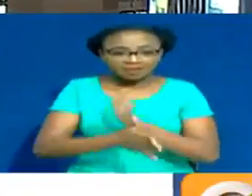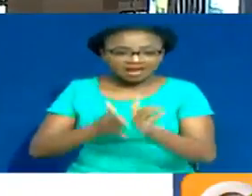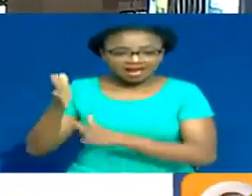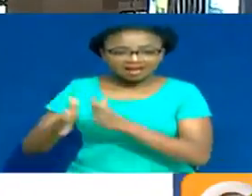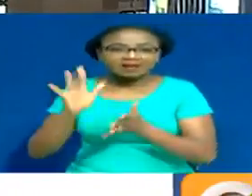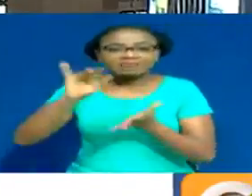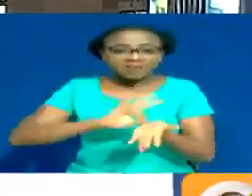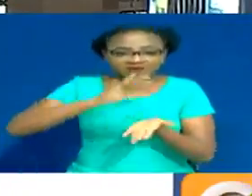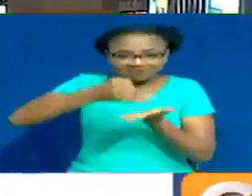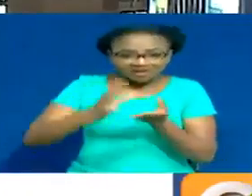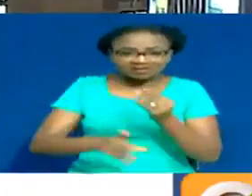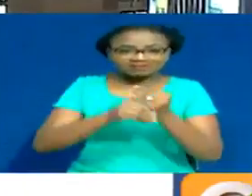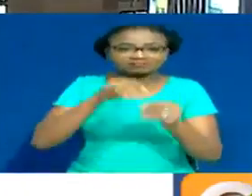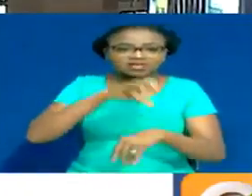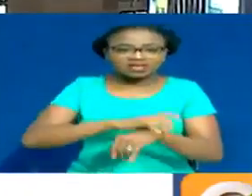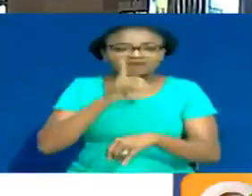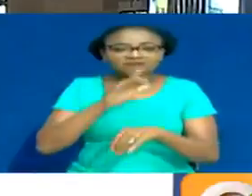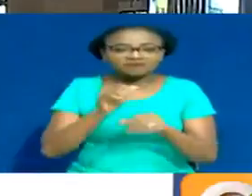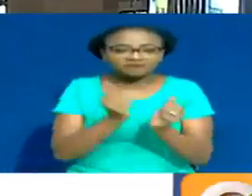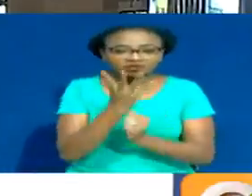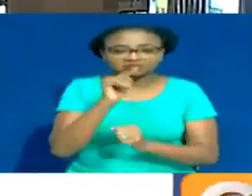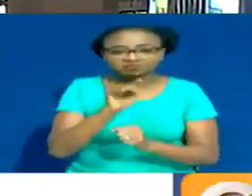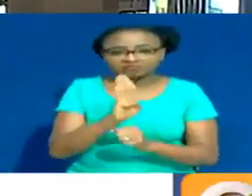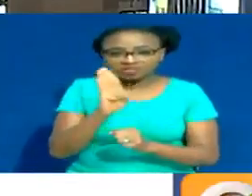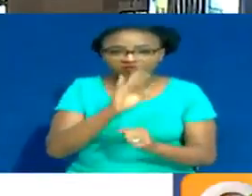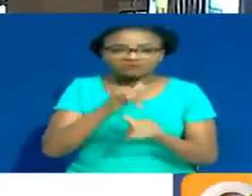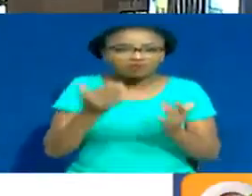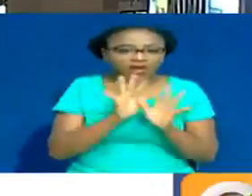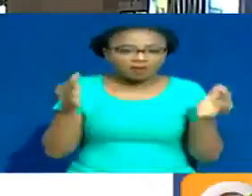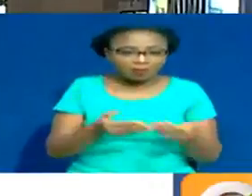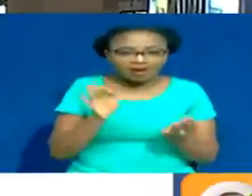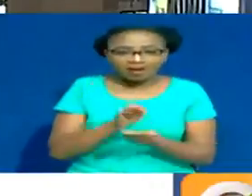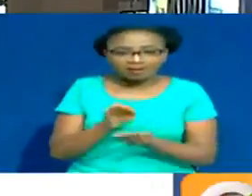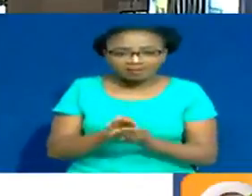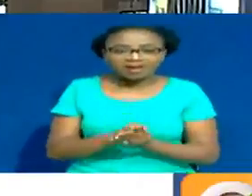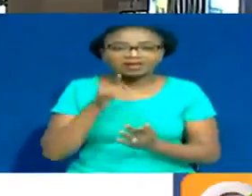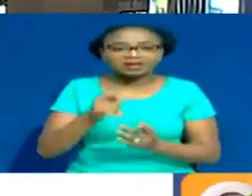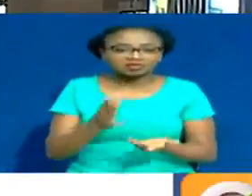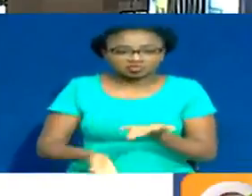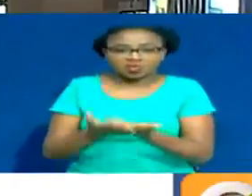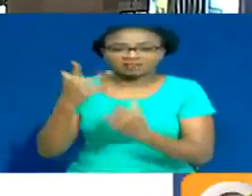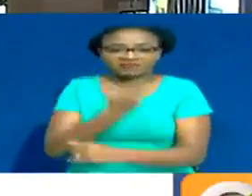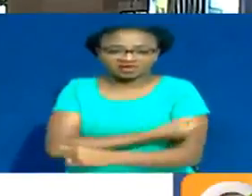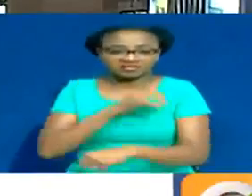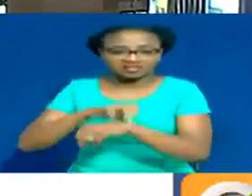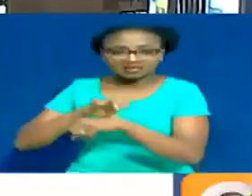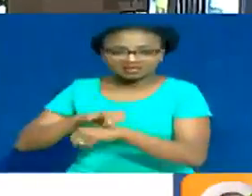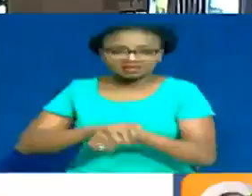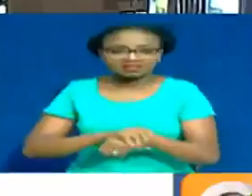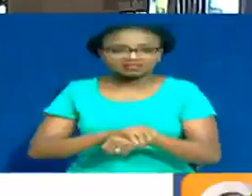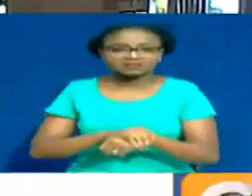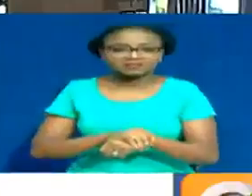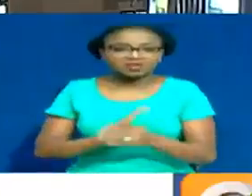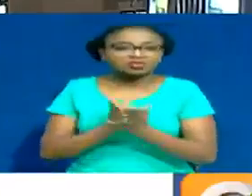accelerated vaccination plan. Additional funding of 14 billion Kenya shillings from the World Bank will enable the country to procure